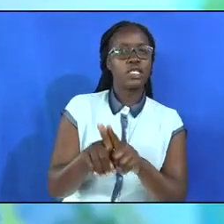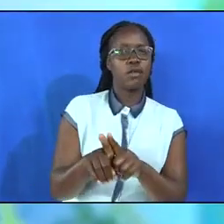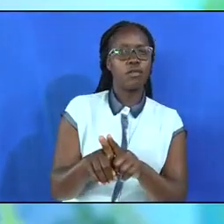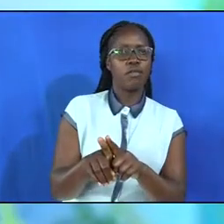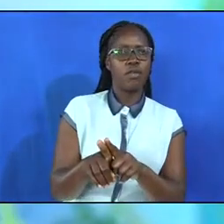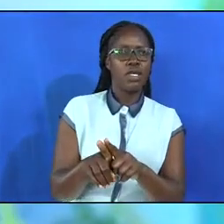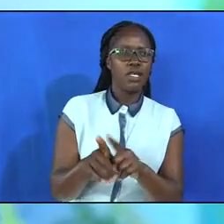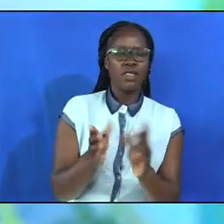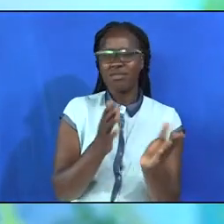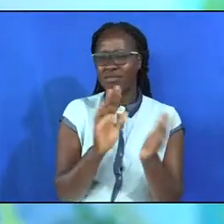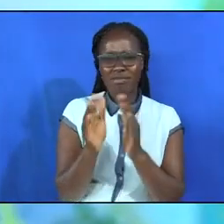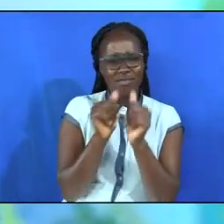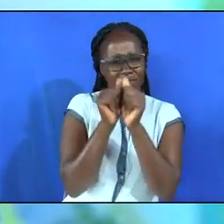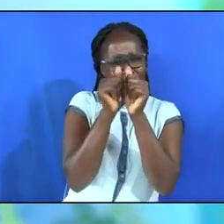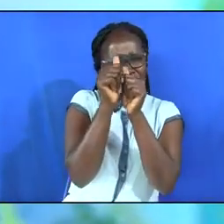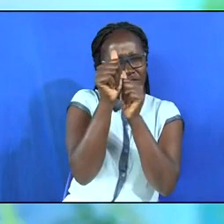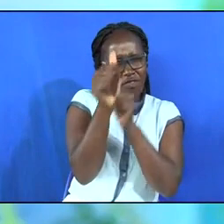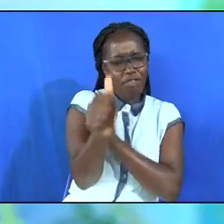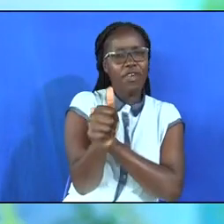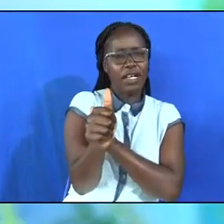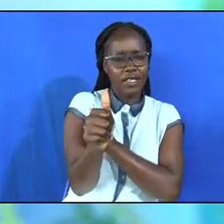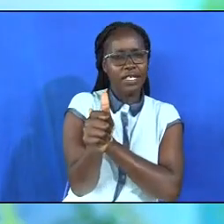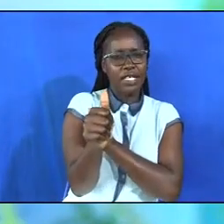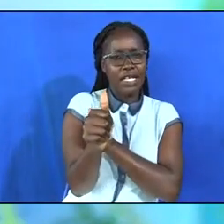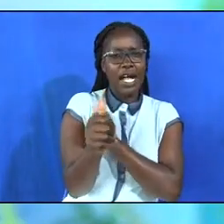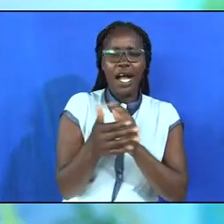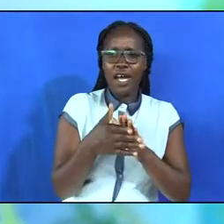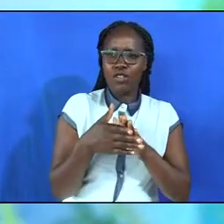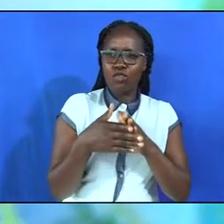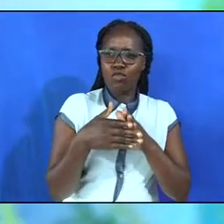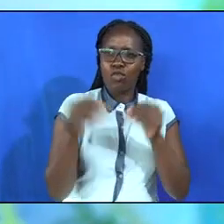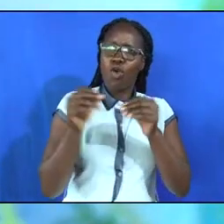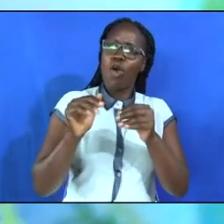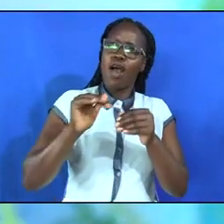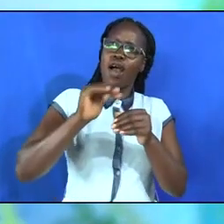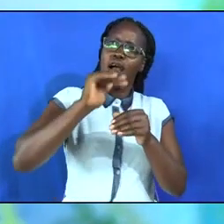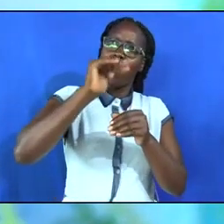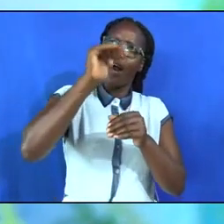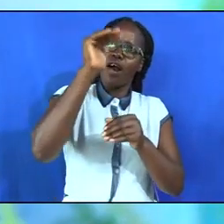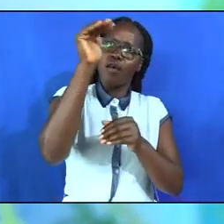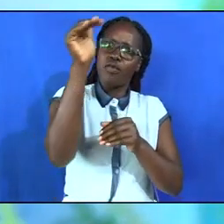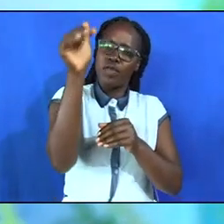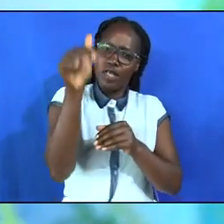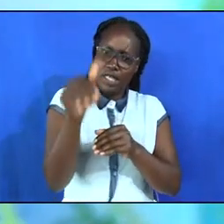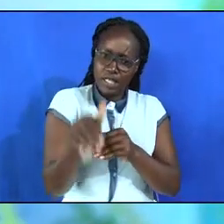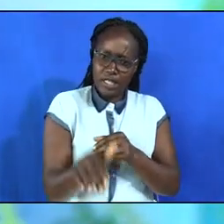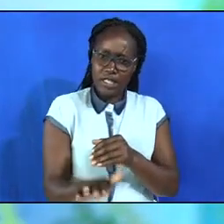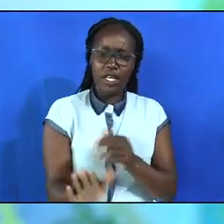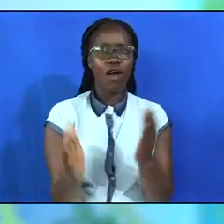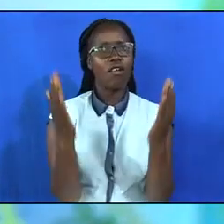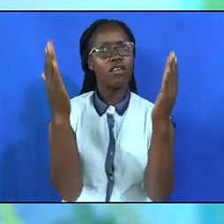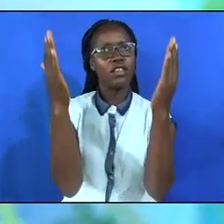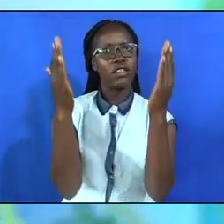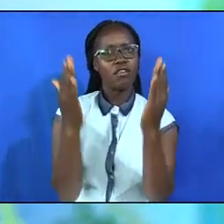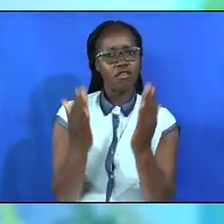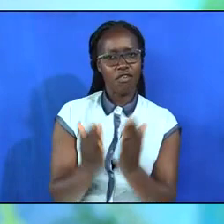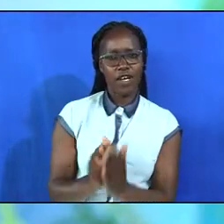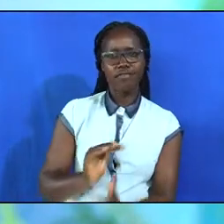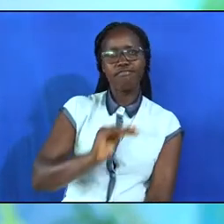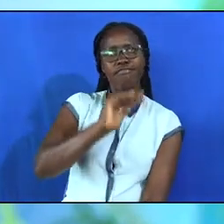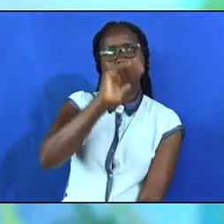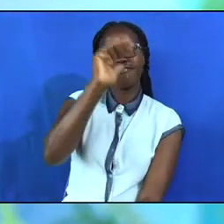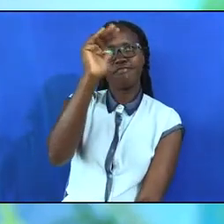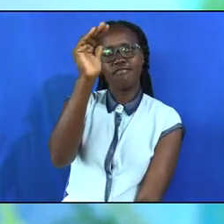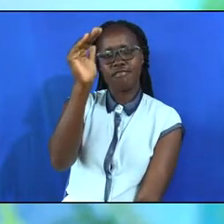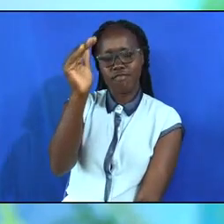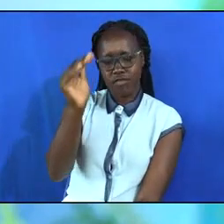It was a bit far. I had to go up the hills, down some valleys, up the hills